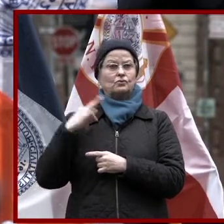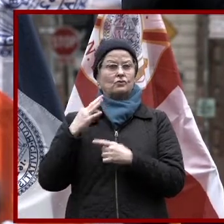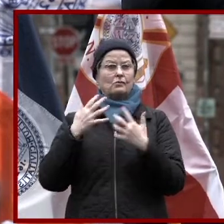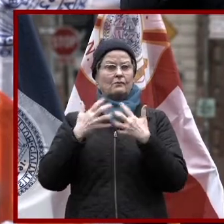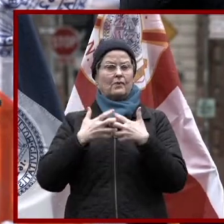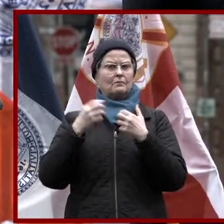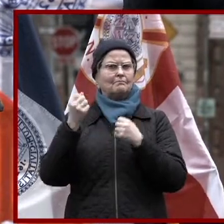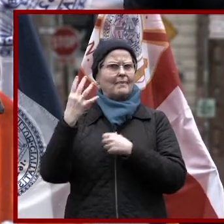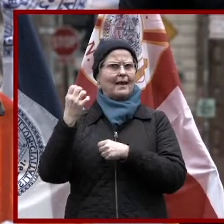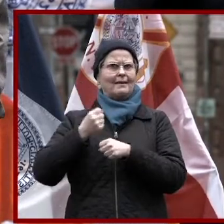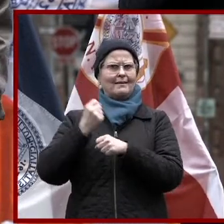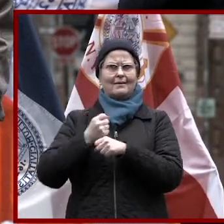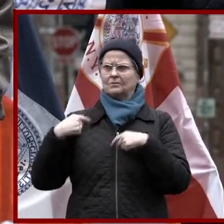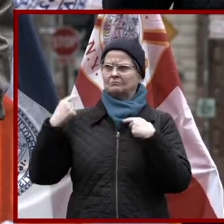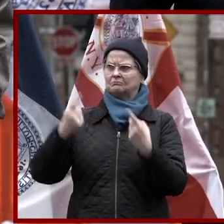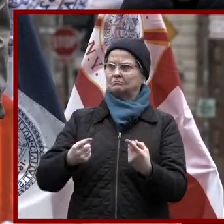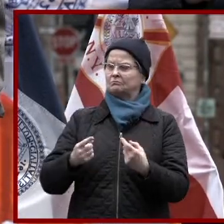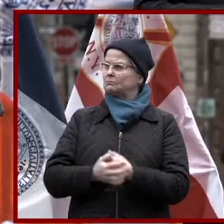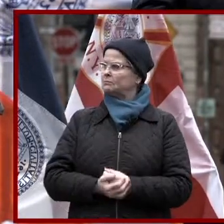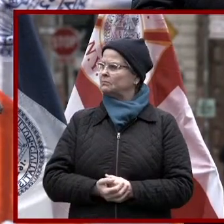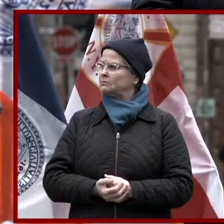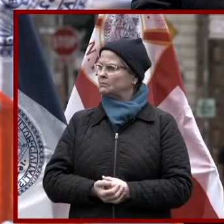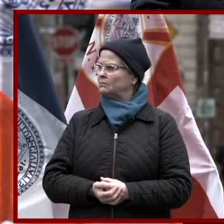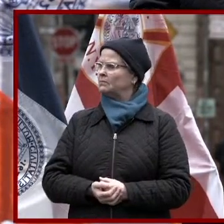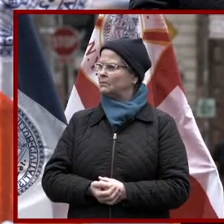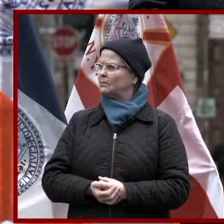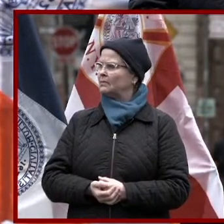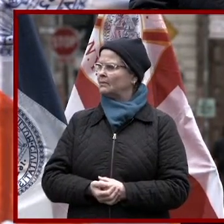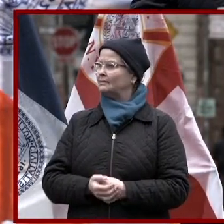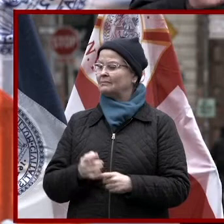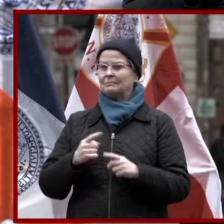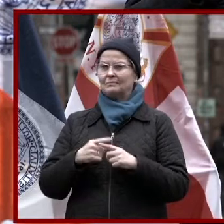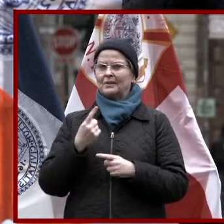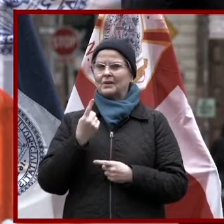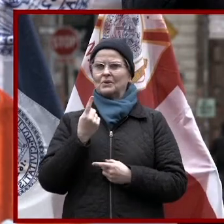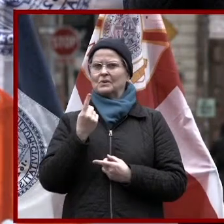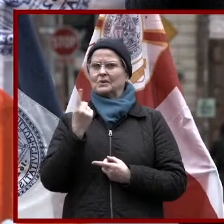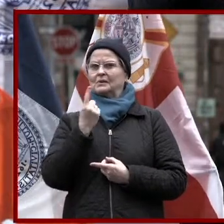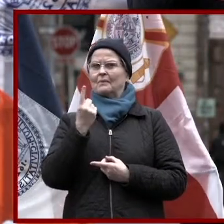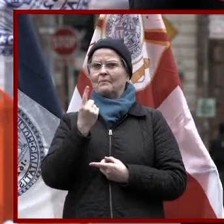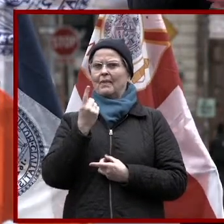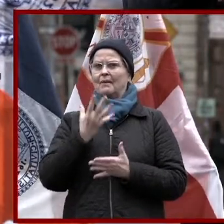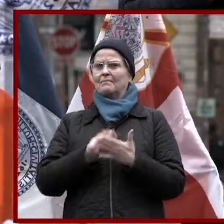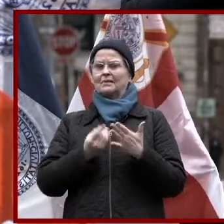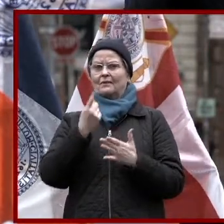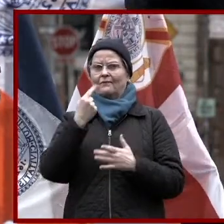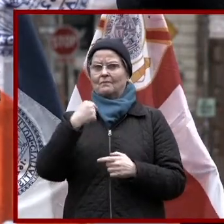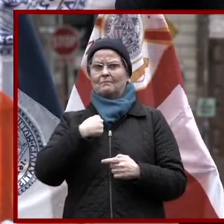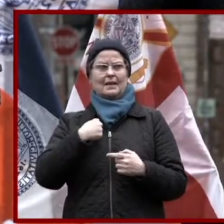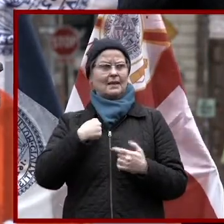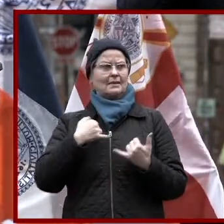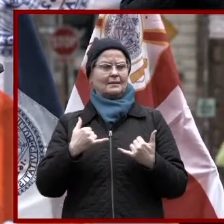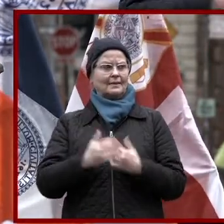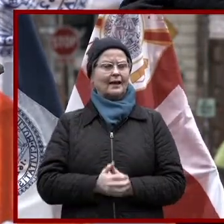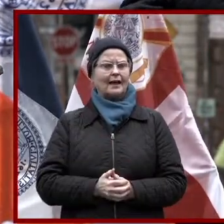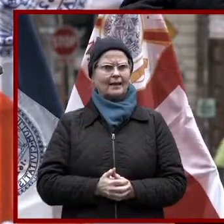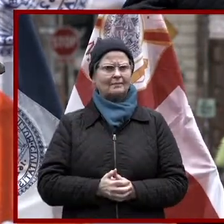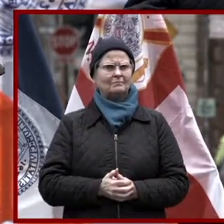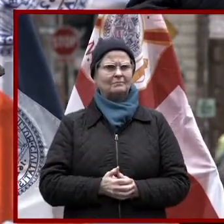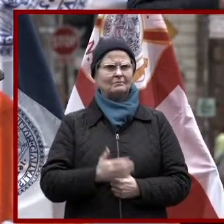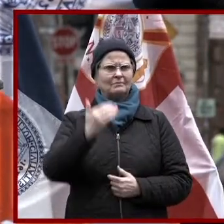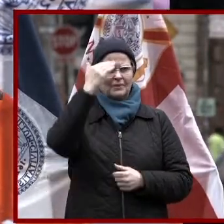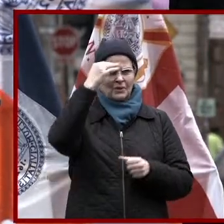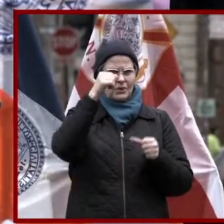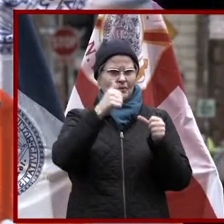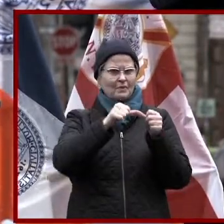today I'm here absent a part of me. Many of you will know and remember a person by